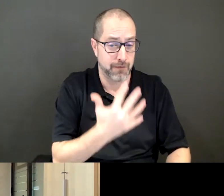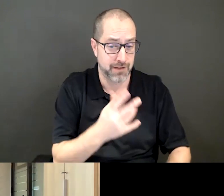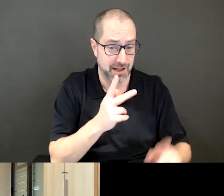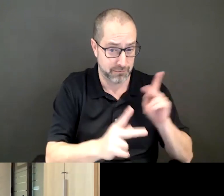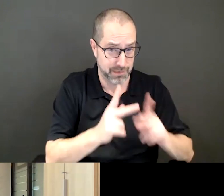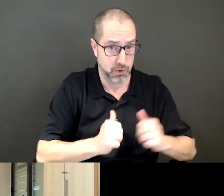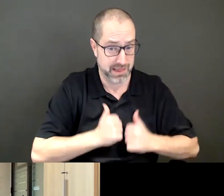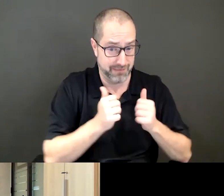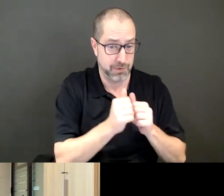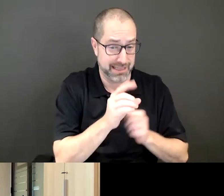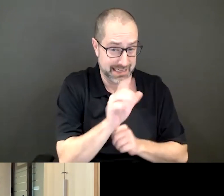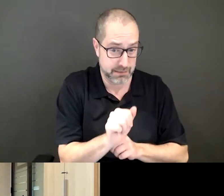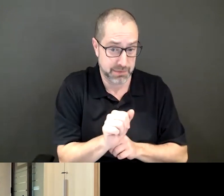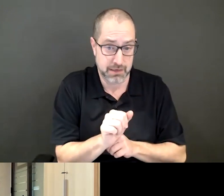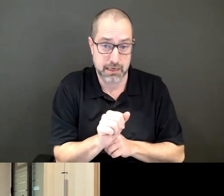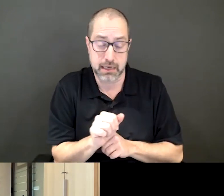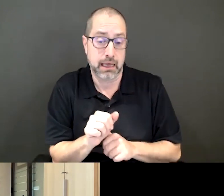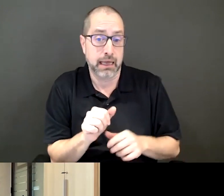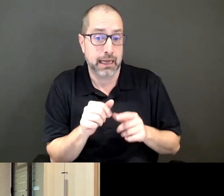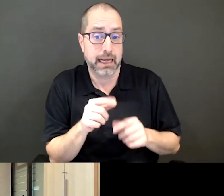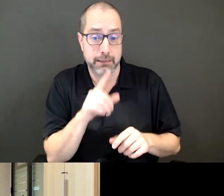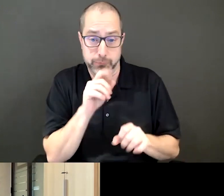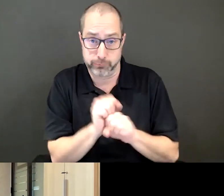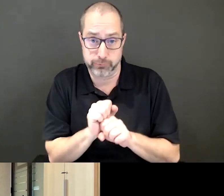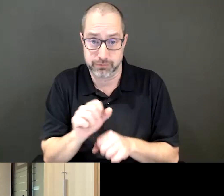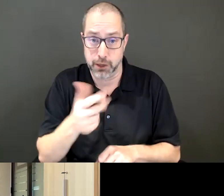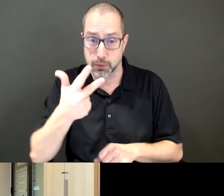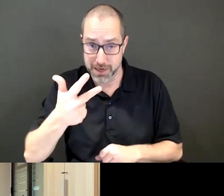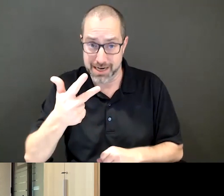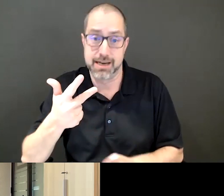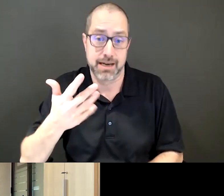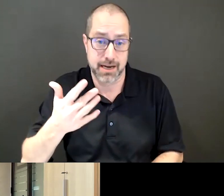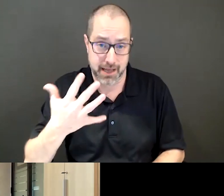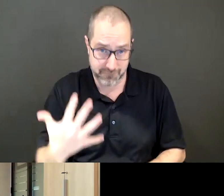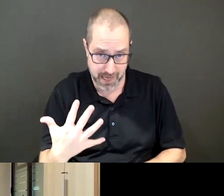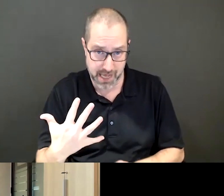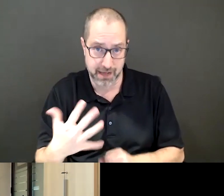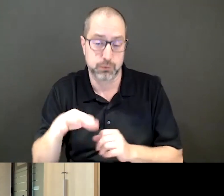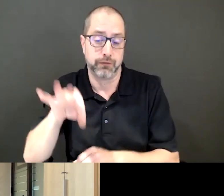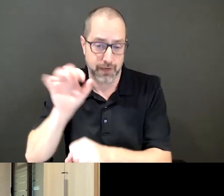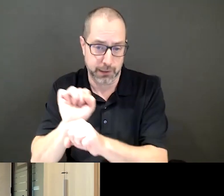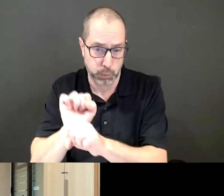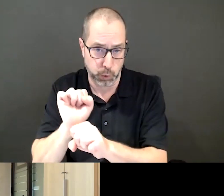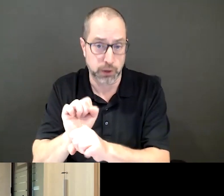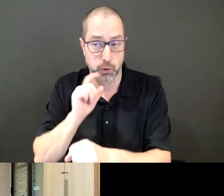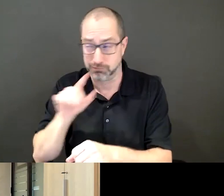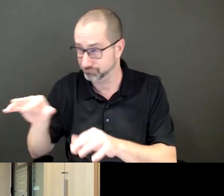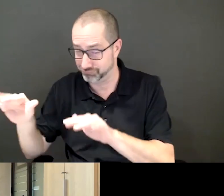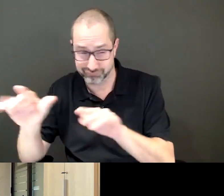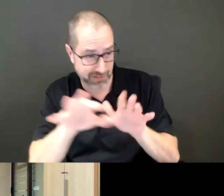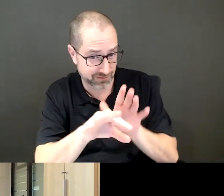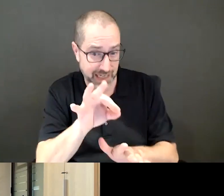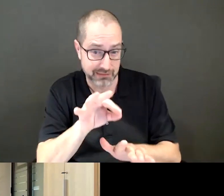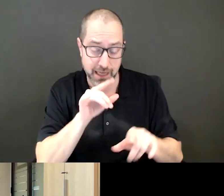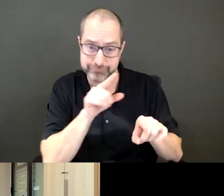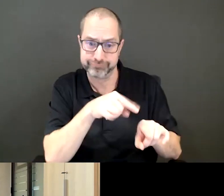Canada estimates that there are over 850,000 Canadians with disabilities who have the potential to work, but are not currently